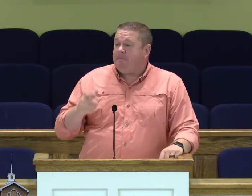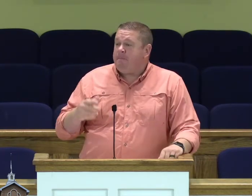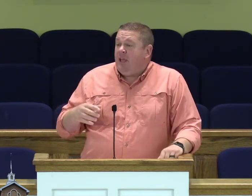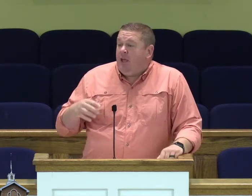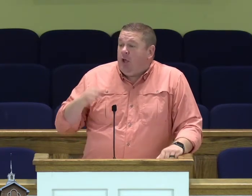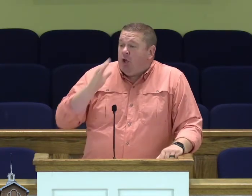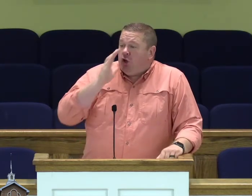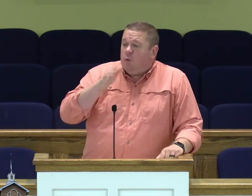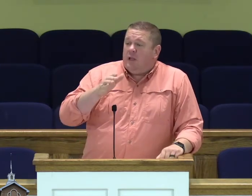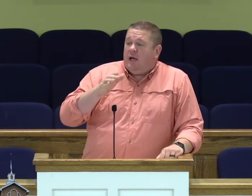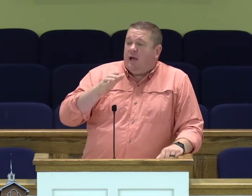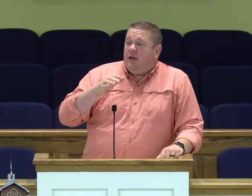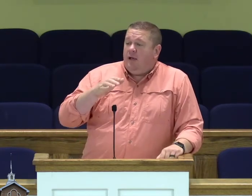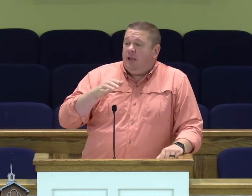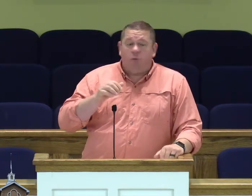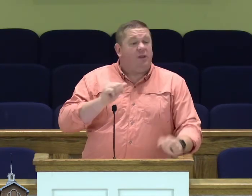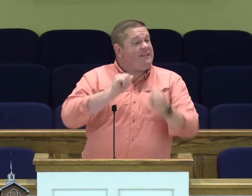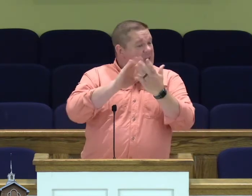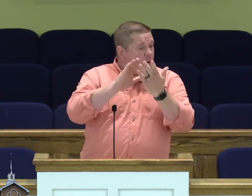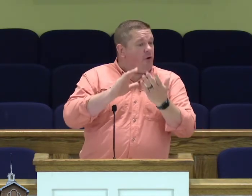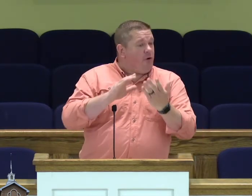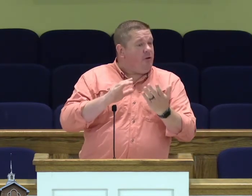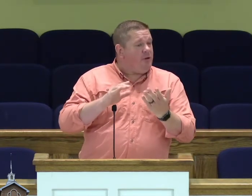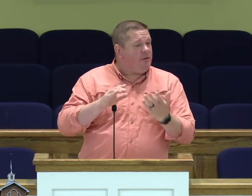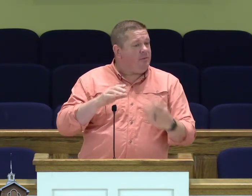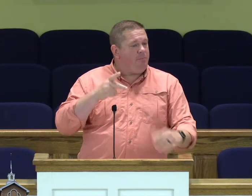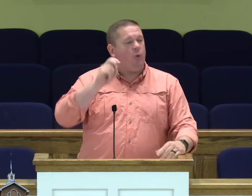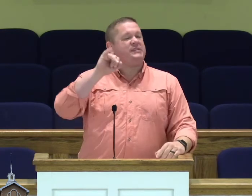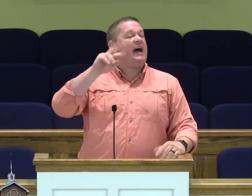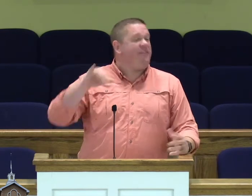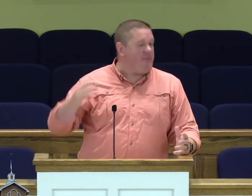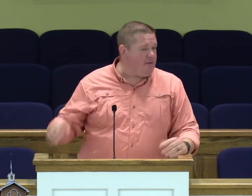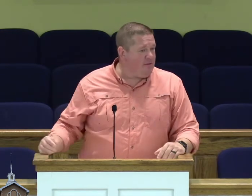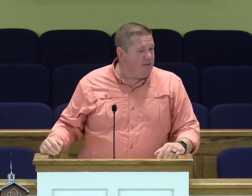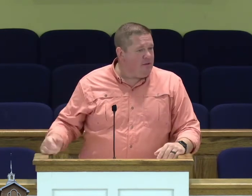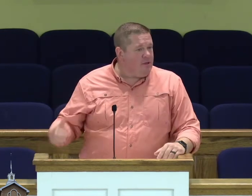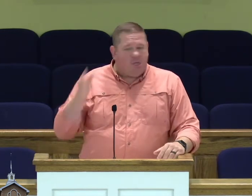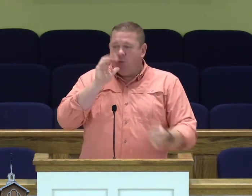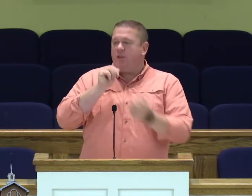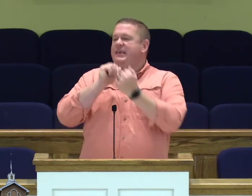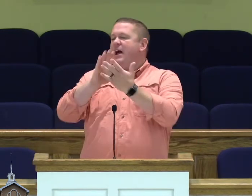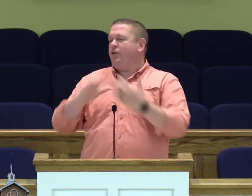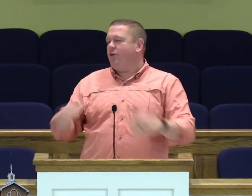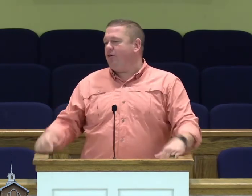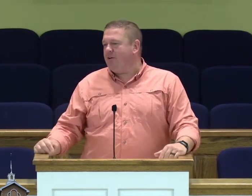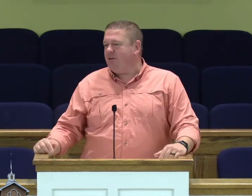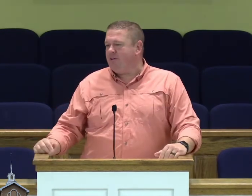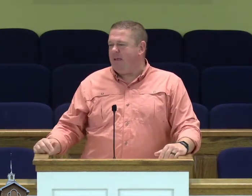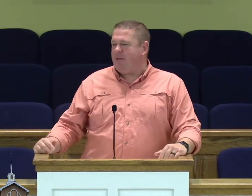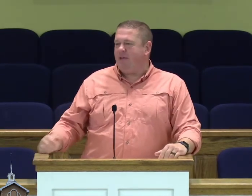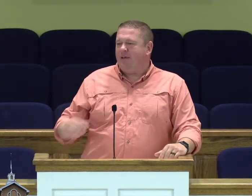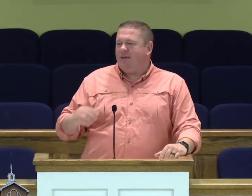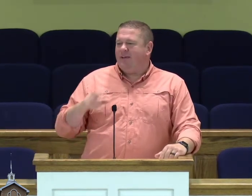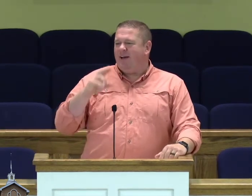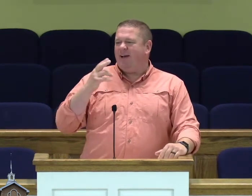hunting, you will encounter poison ivy. You will encounter